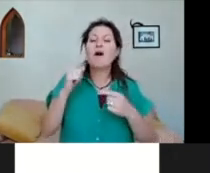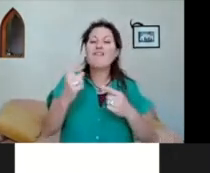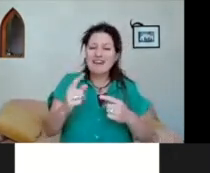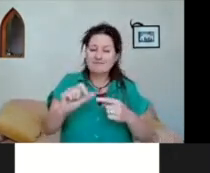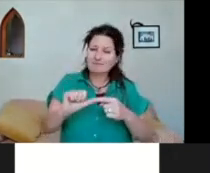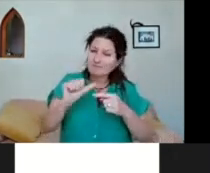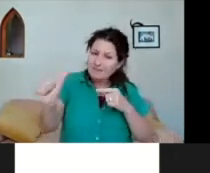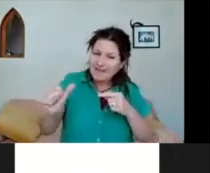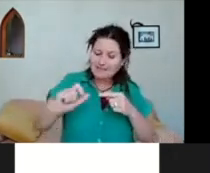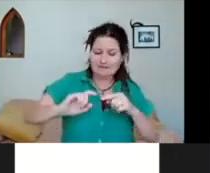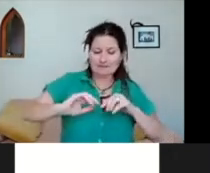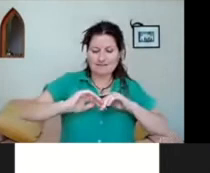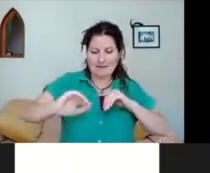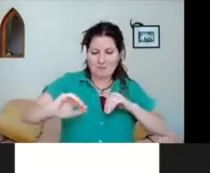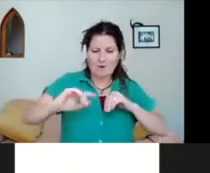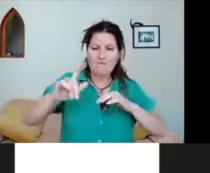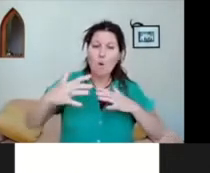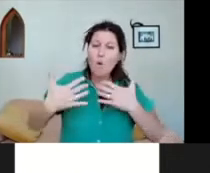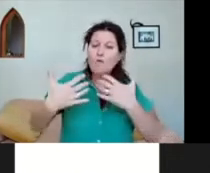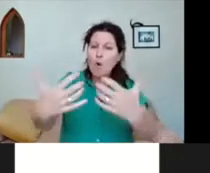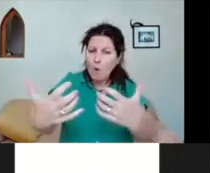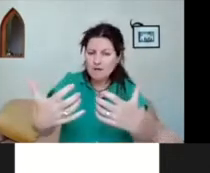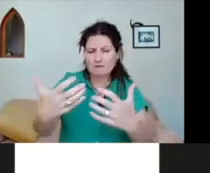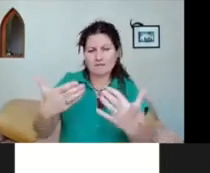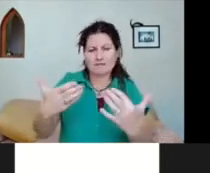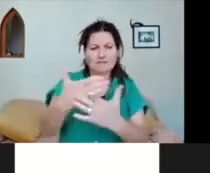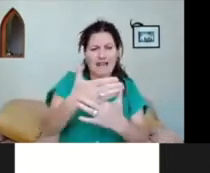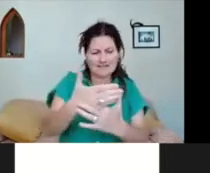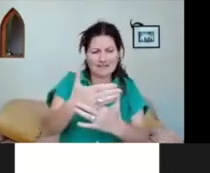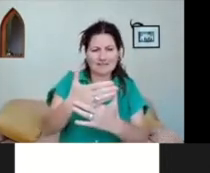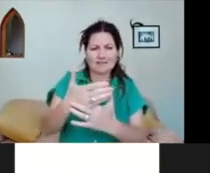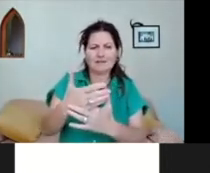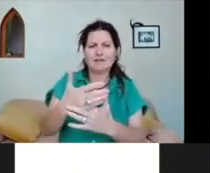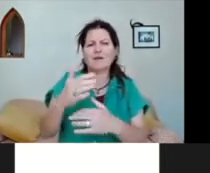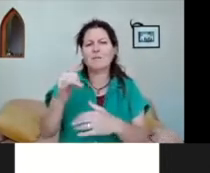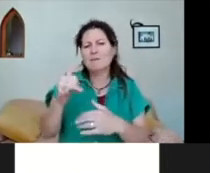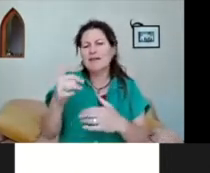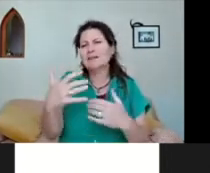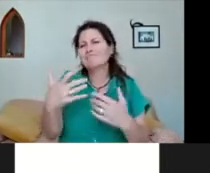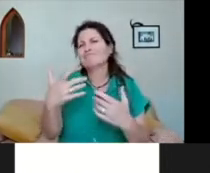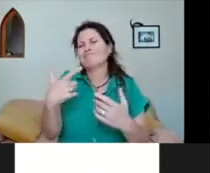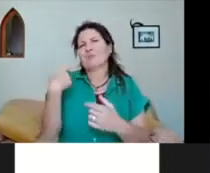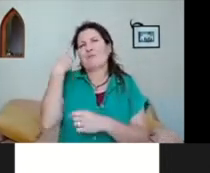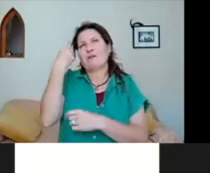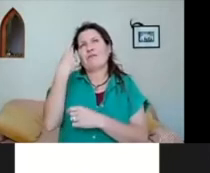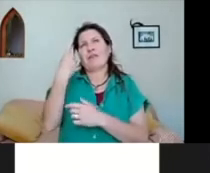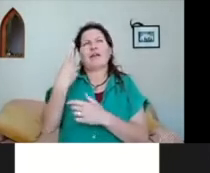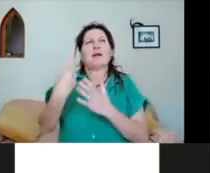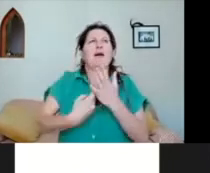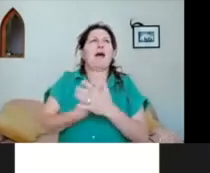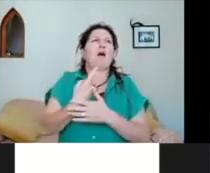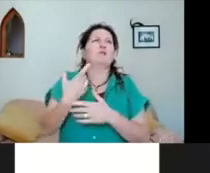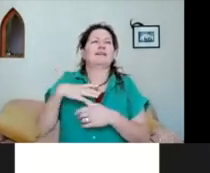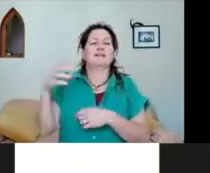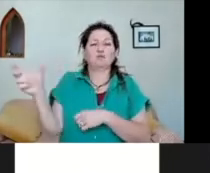the work in January. So again, if it's a workshop presentation that might need some thinking around having an interpreter, but